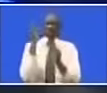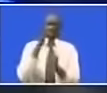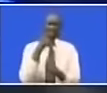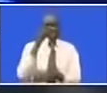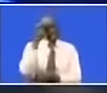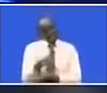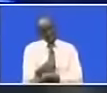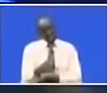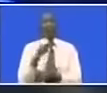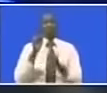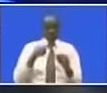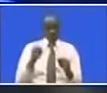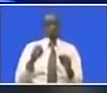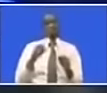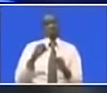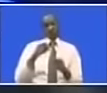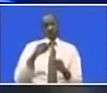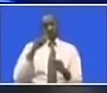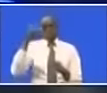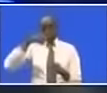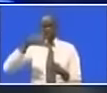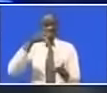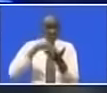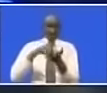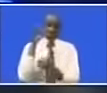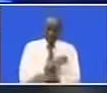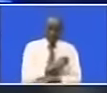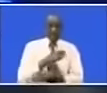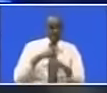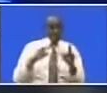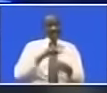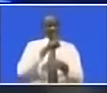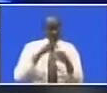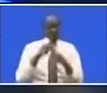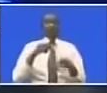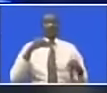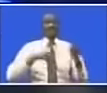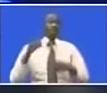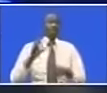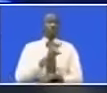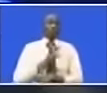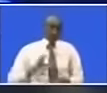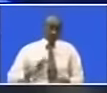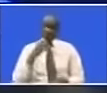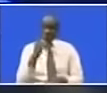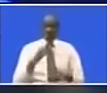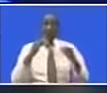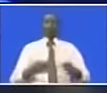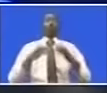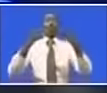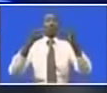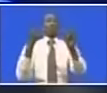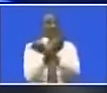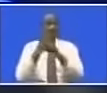yes, in certain areas the polling stations were missing. And we do hear that the National Electoral Commission in Tanzania has postponed voting in